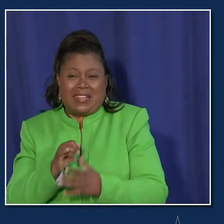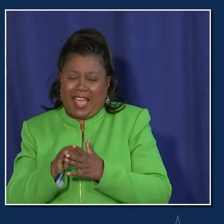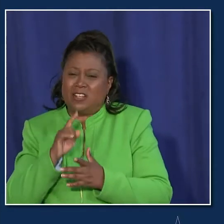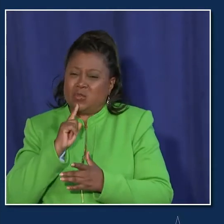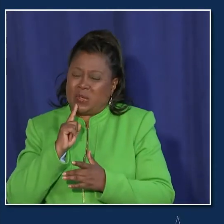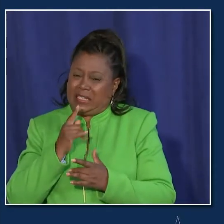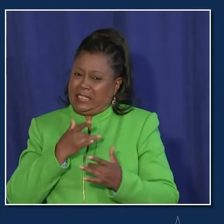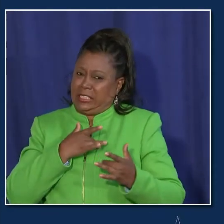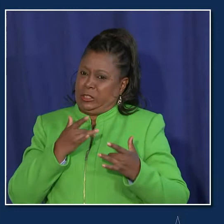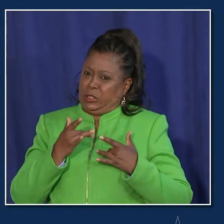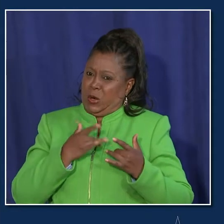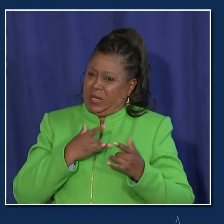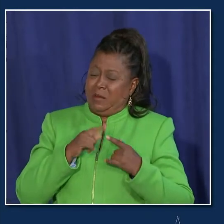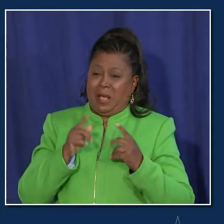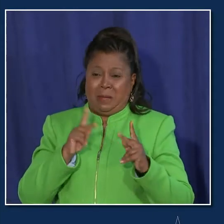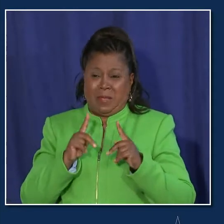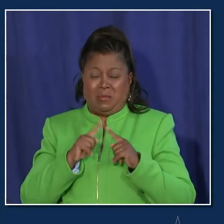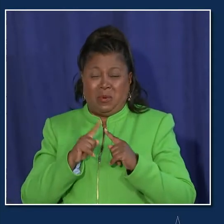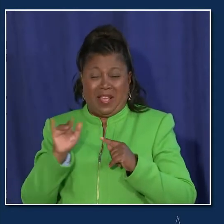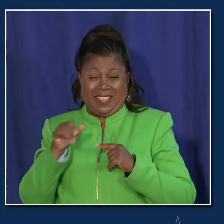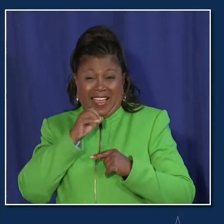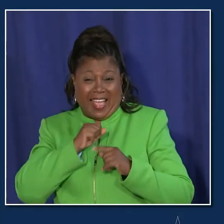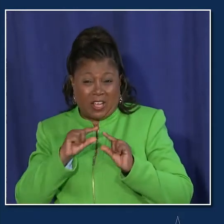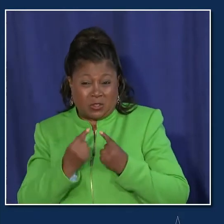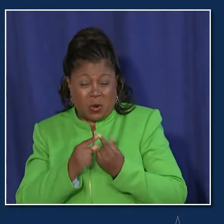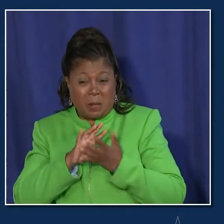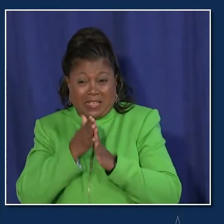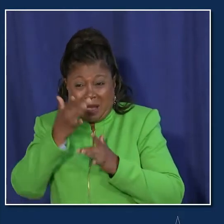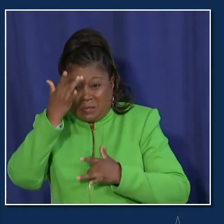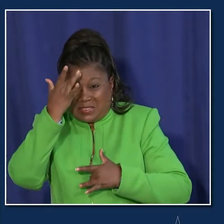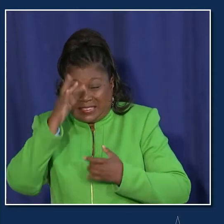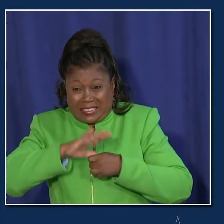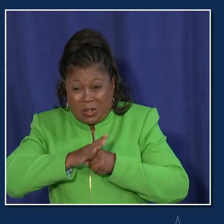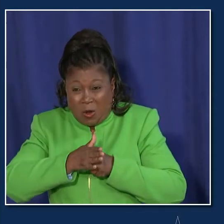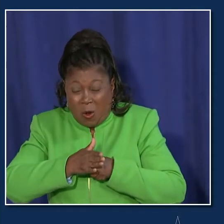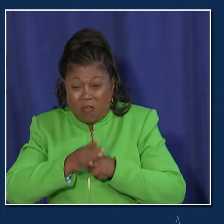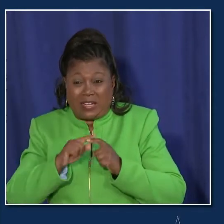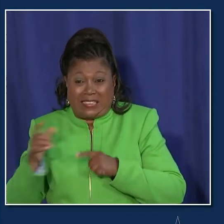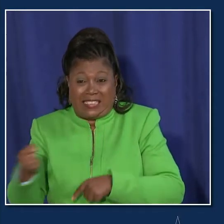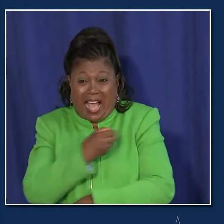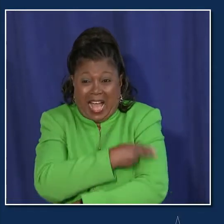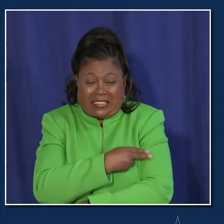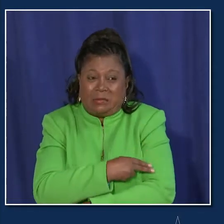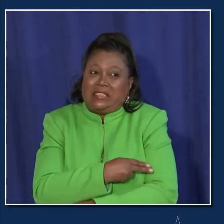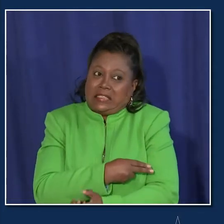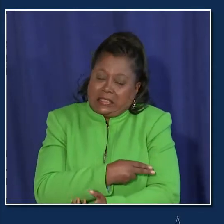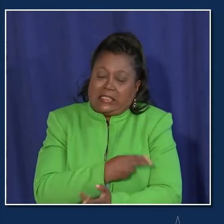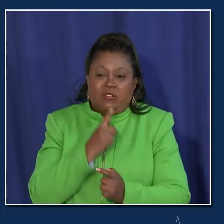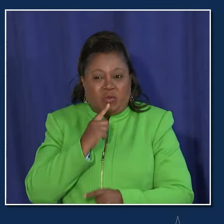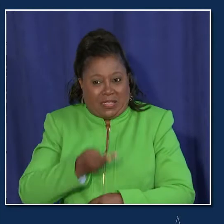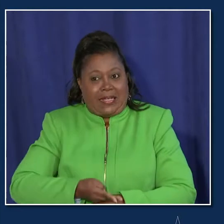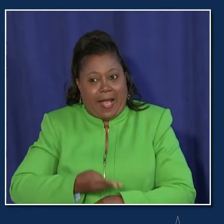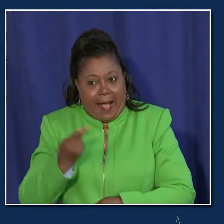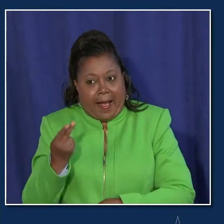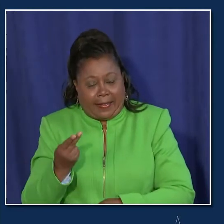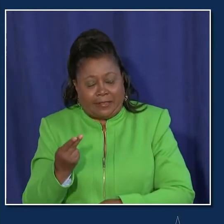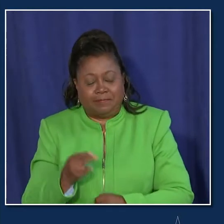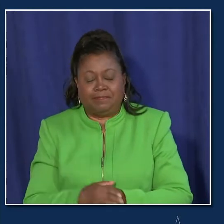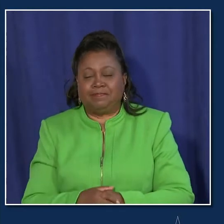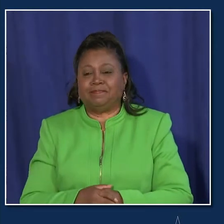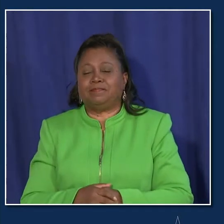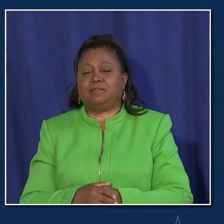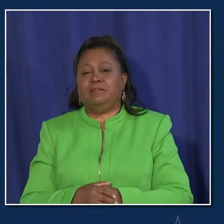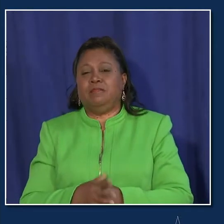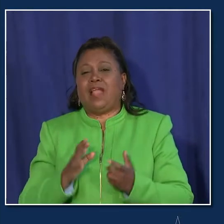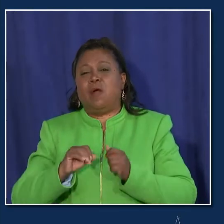really concerning because when people in that age group get COVID, the chances of them being hospitalized is very high.